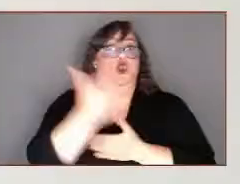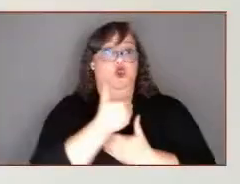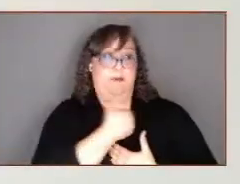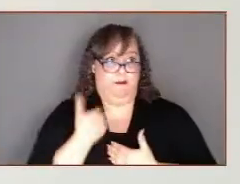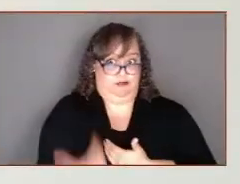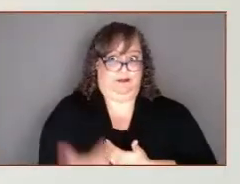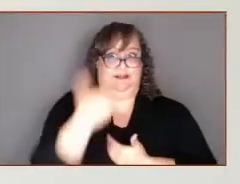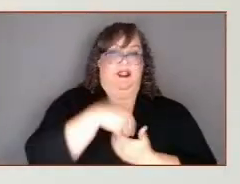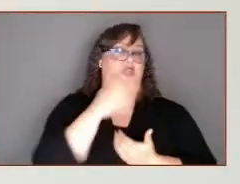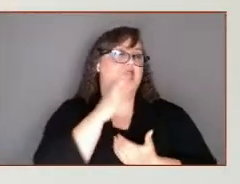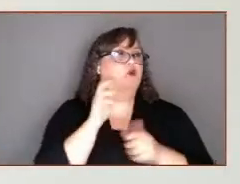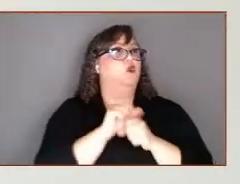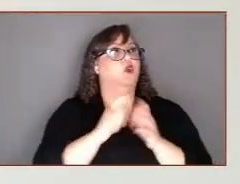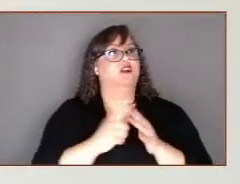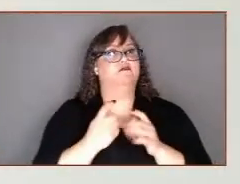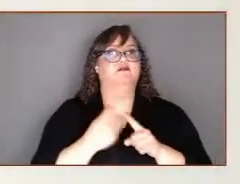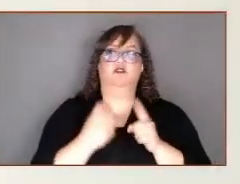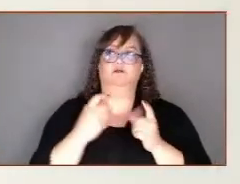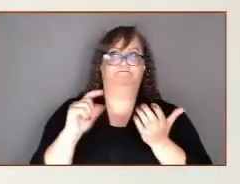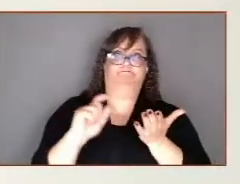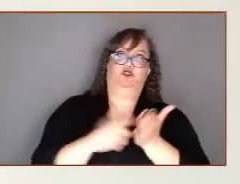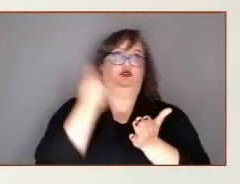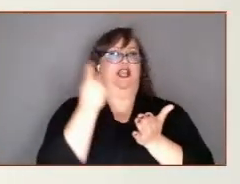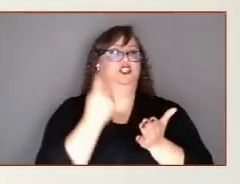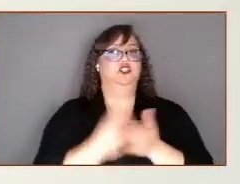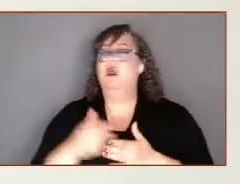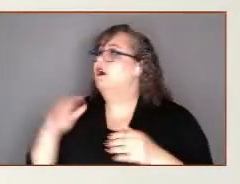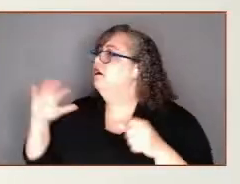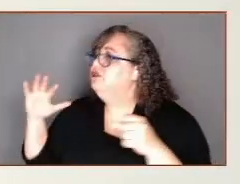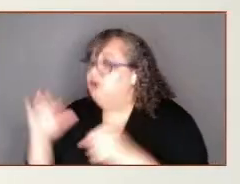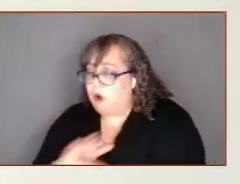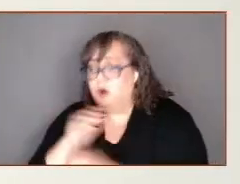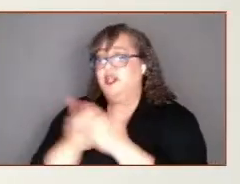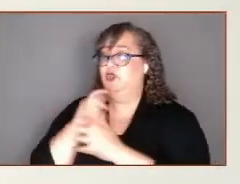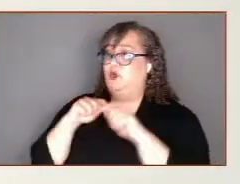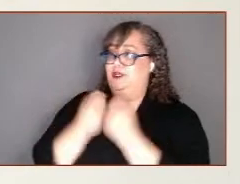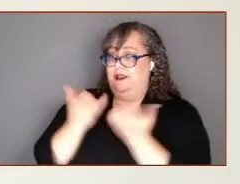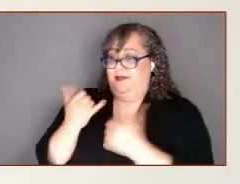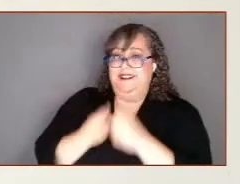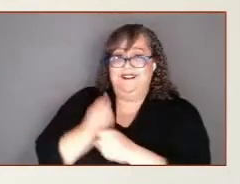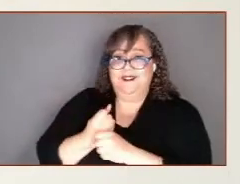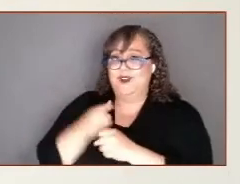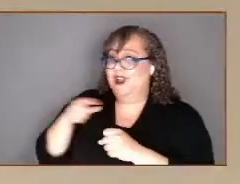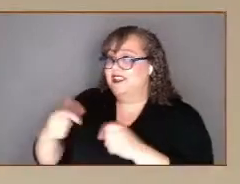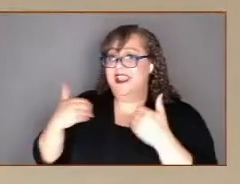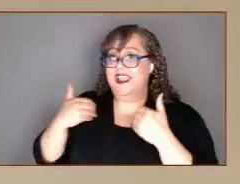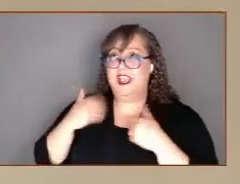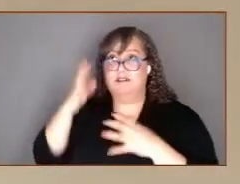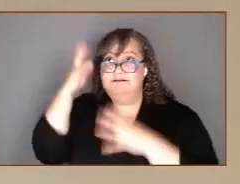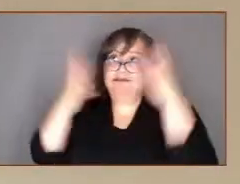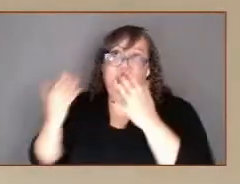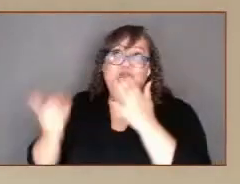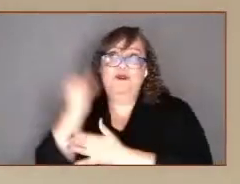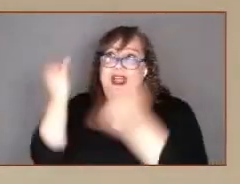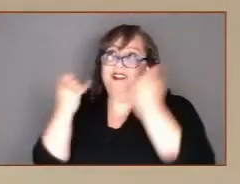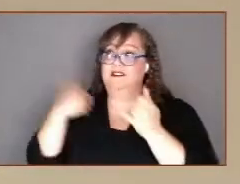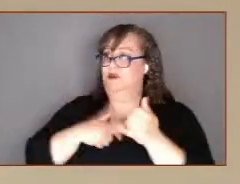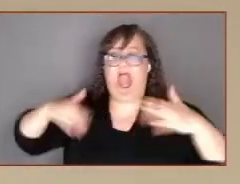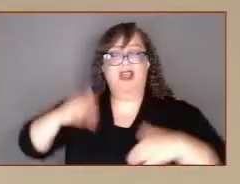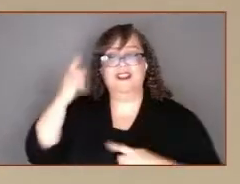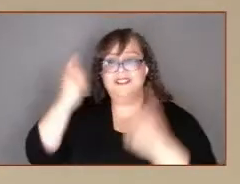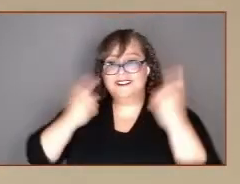scratch. It's an entirely new team this year. They have some very good ideas about things that we hadn't even had time to consider. We are already planning